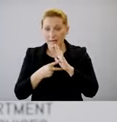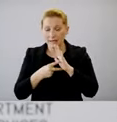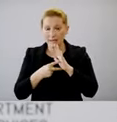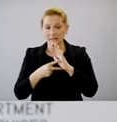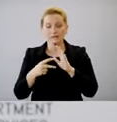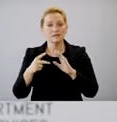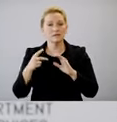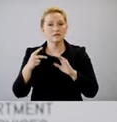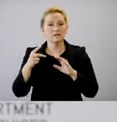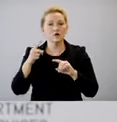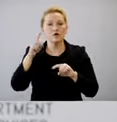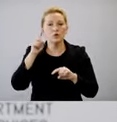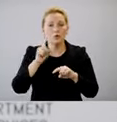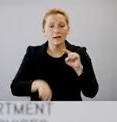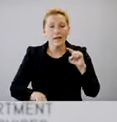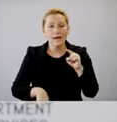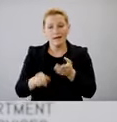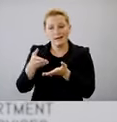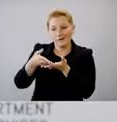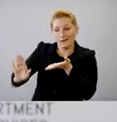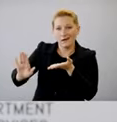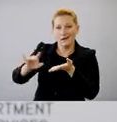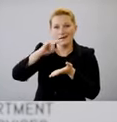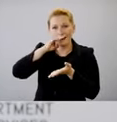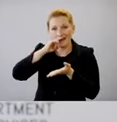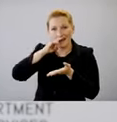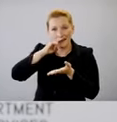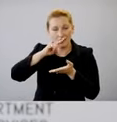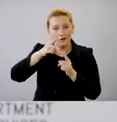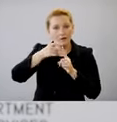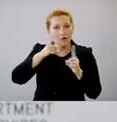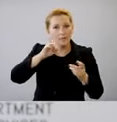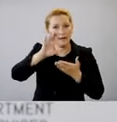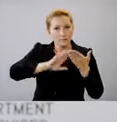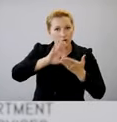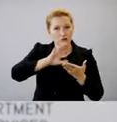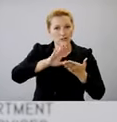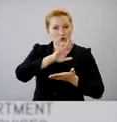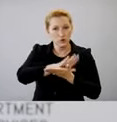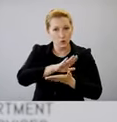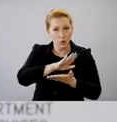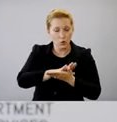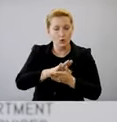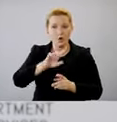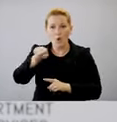services based solely on their vaccination status or whether or not they use a mask.